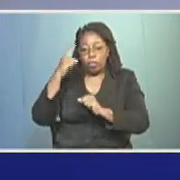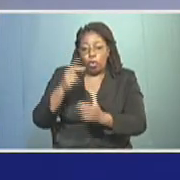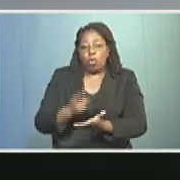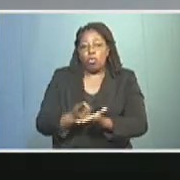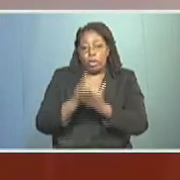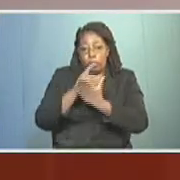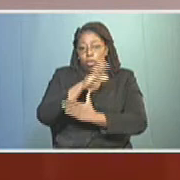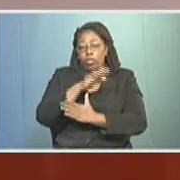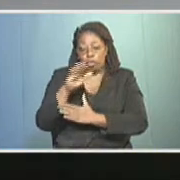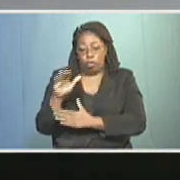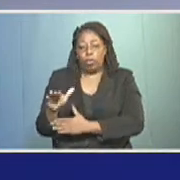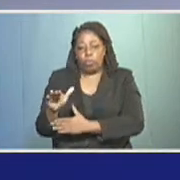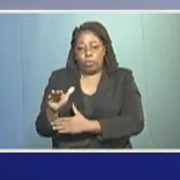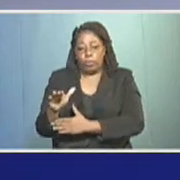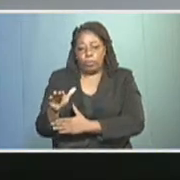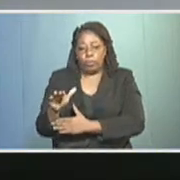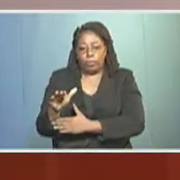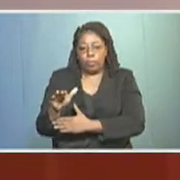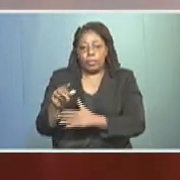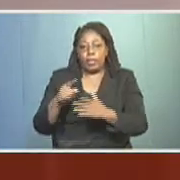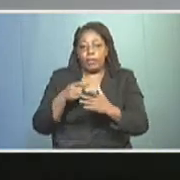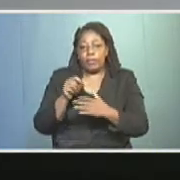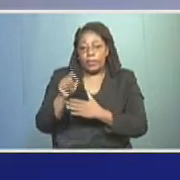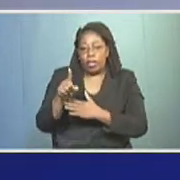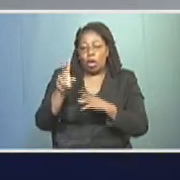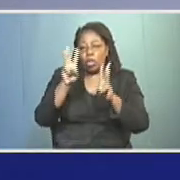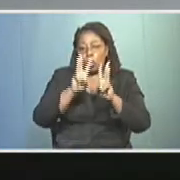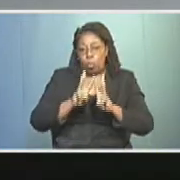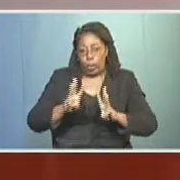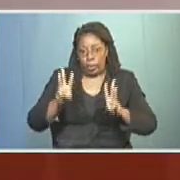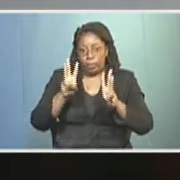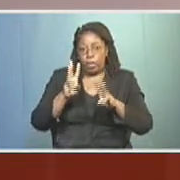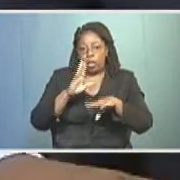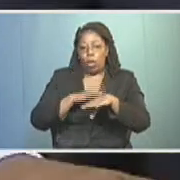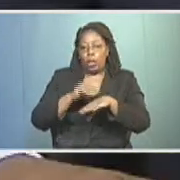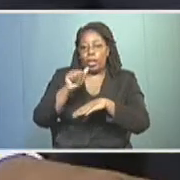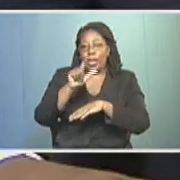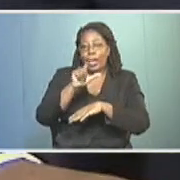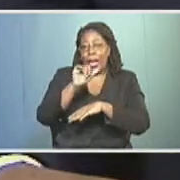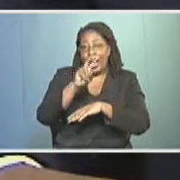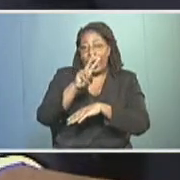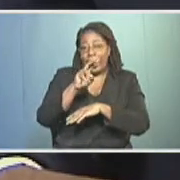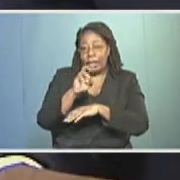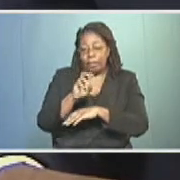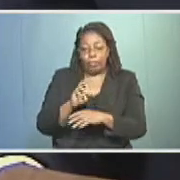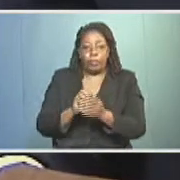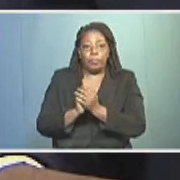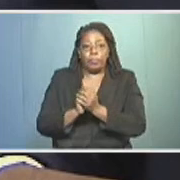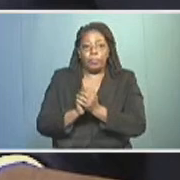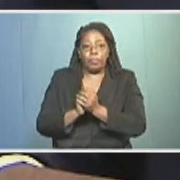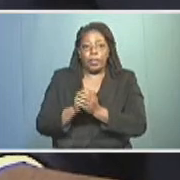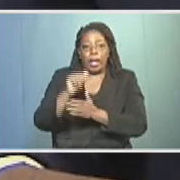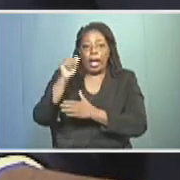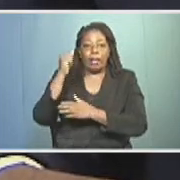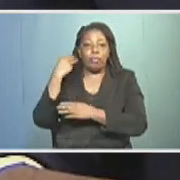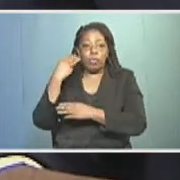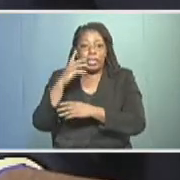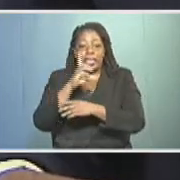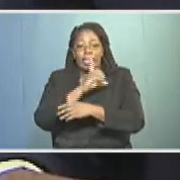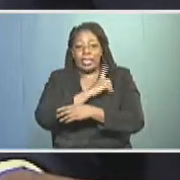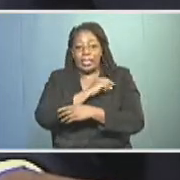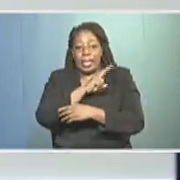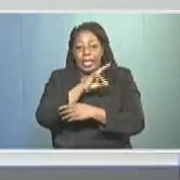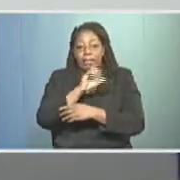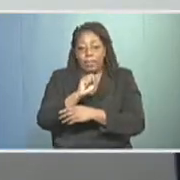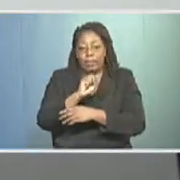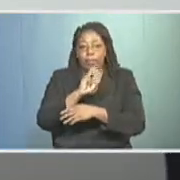Rescuing Children Operation, was officially sent Wednesday on the Alive network. Mrs. Anne Marie Davis, wife of the Prime Minister and Minister